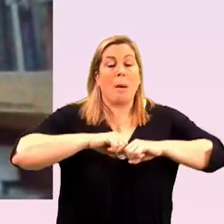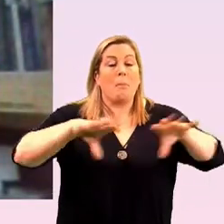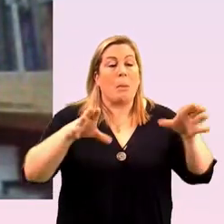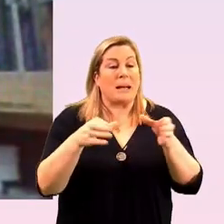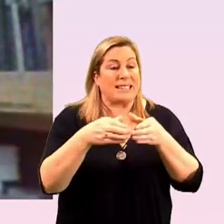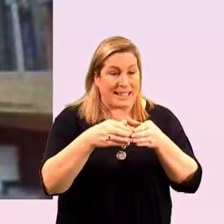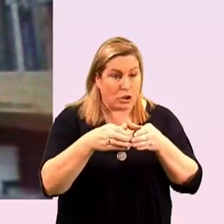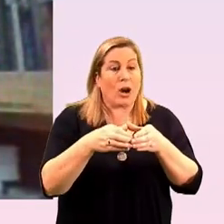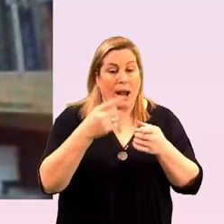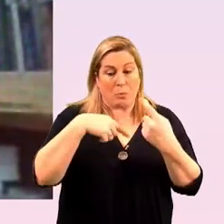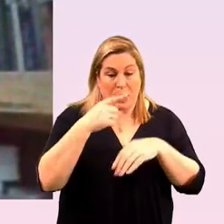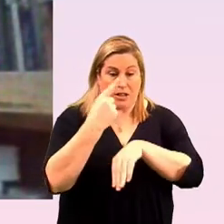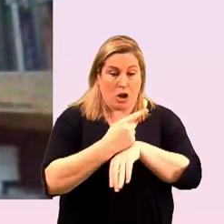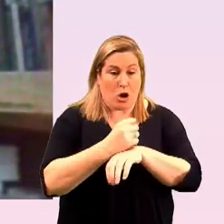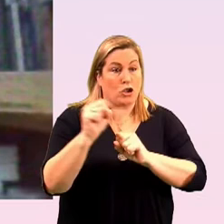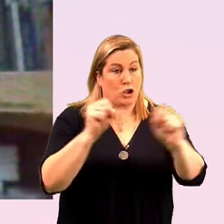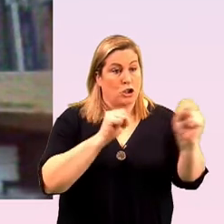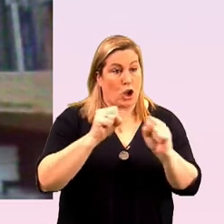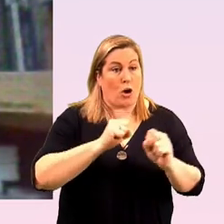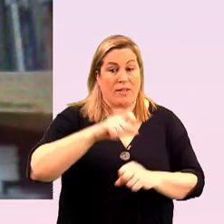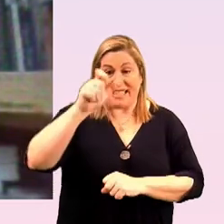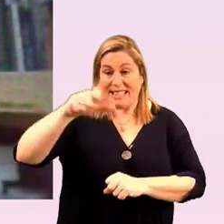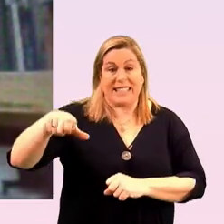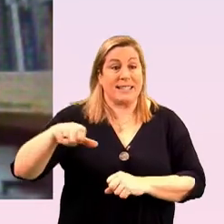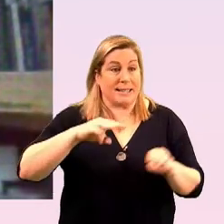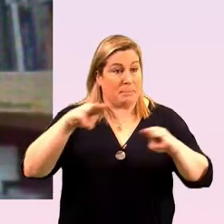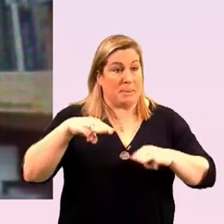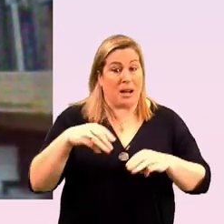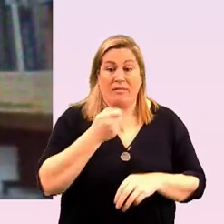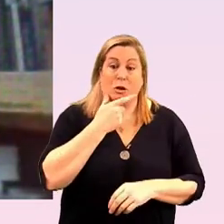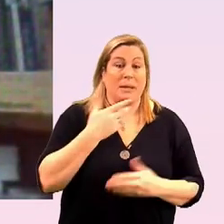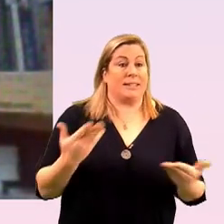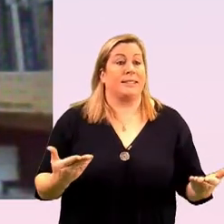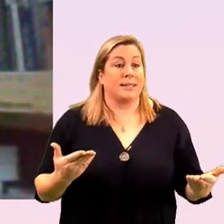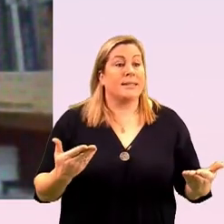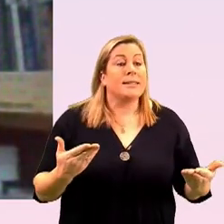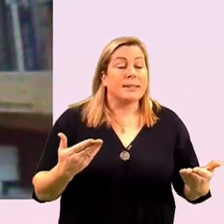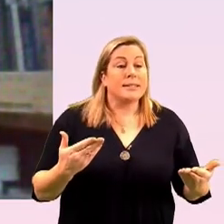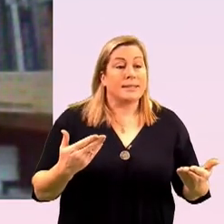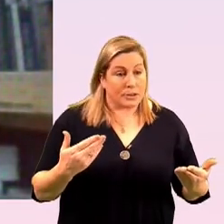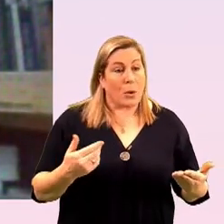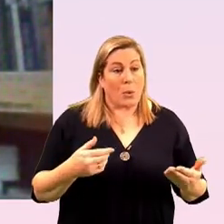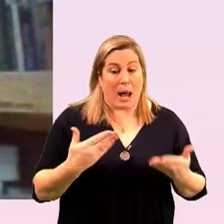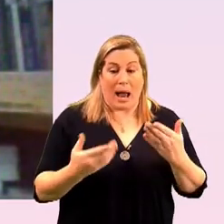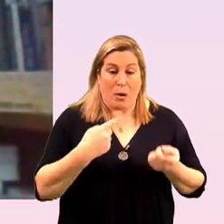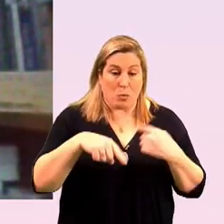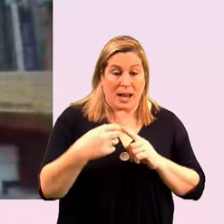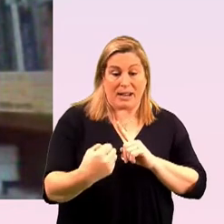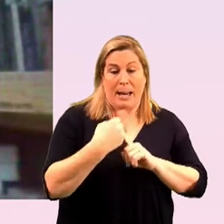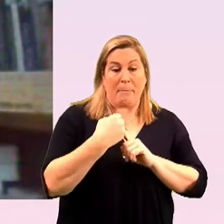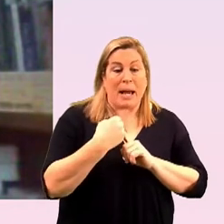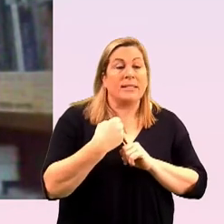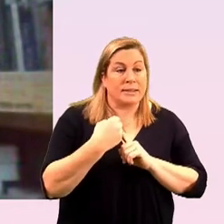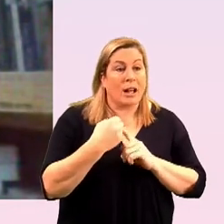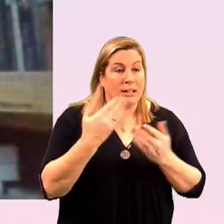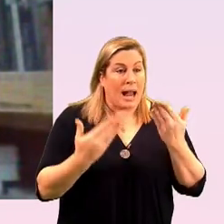and we're there to serve the citizens of Dublin, obviously. In terms of having an impact on how